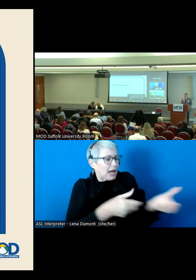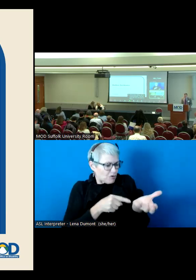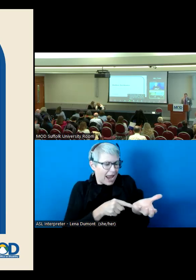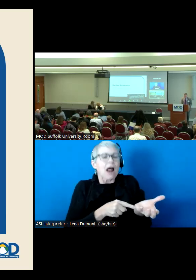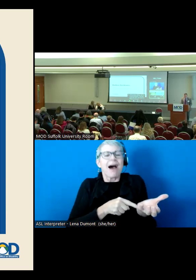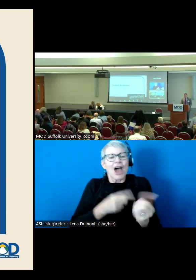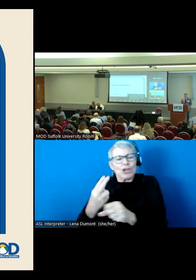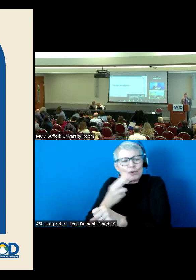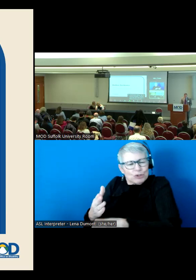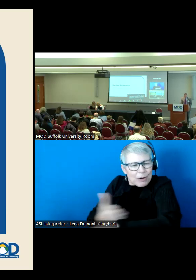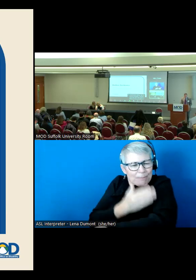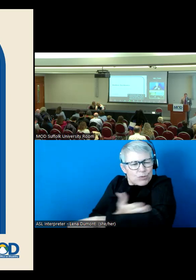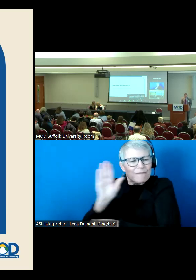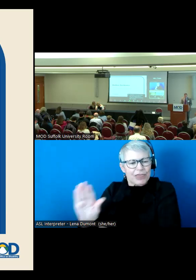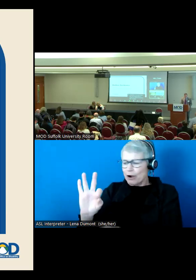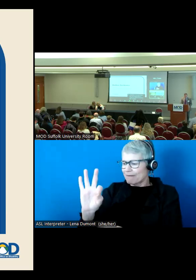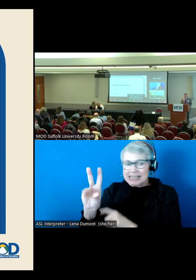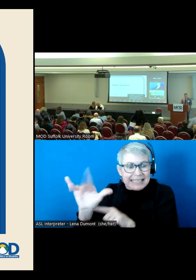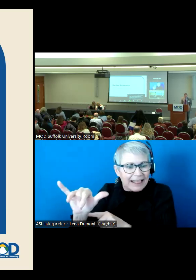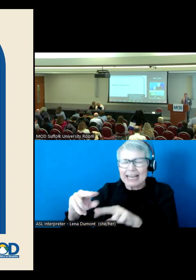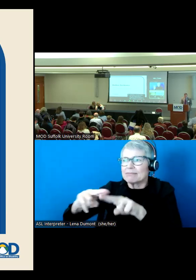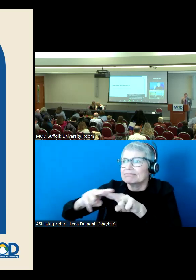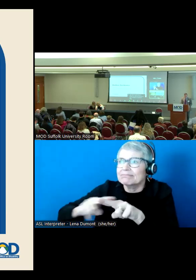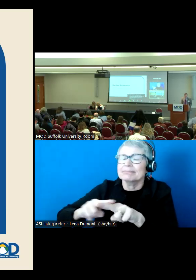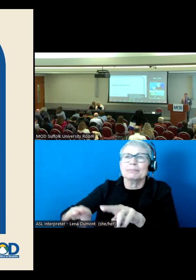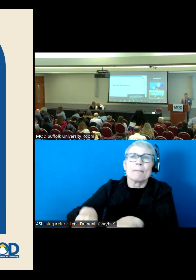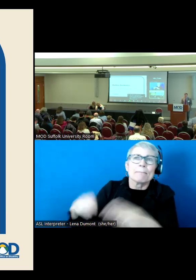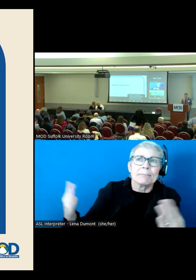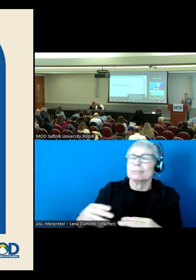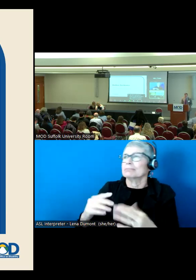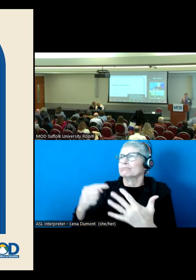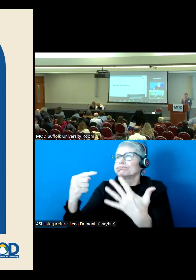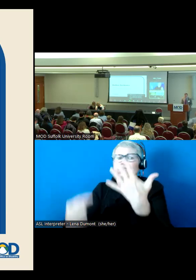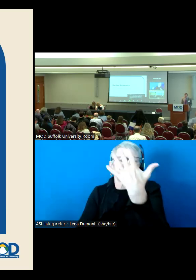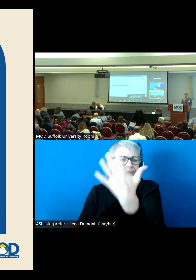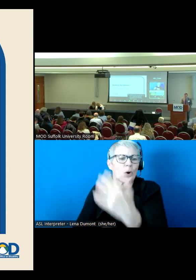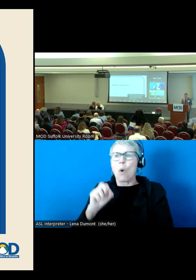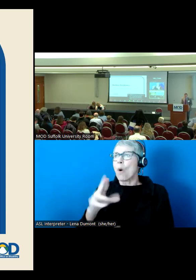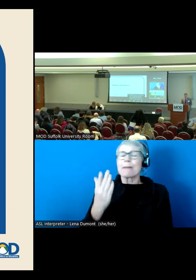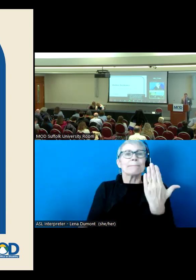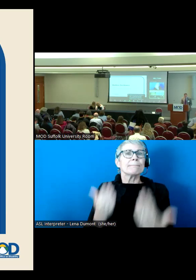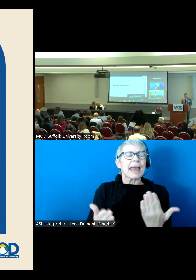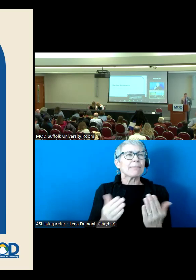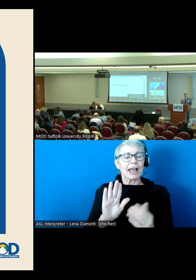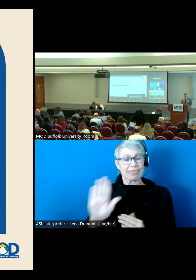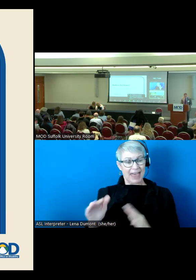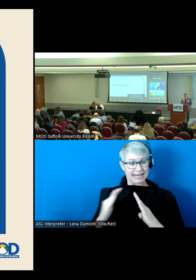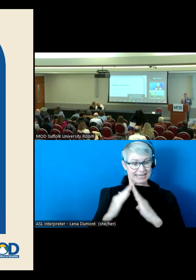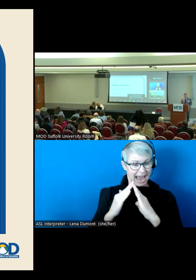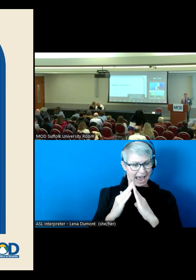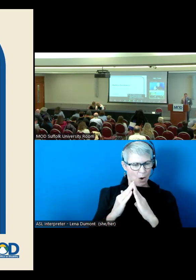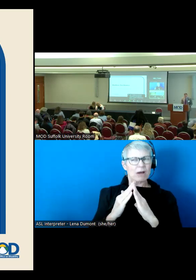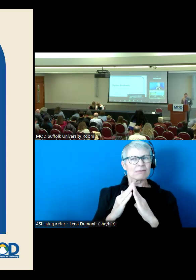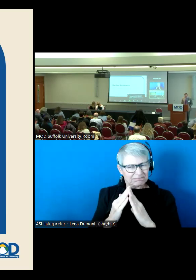and services. These grants fund planning efforts as well as infrastructure, such as ramp or elevators that can make it easier for a person